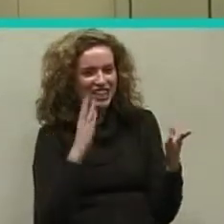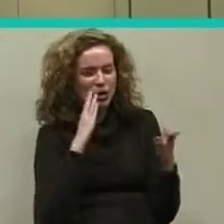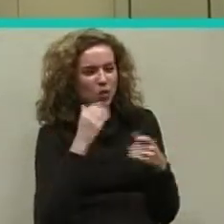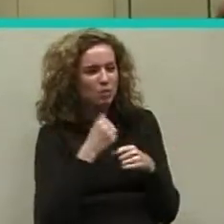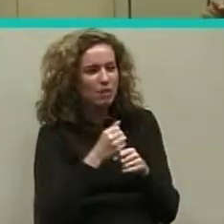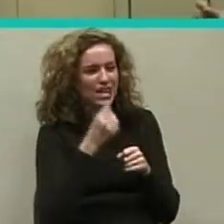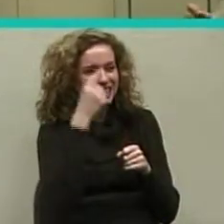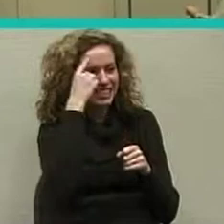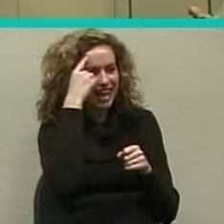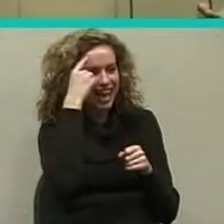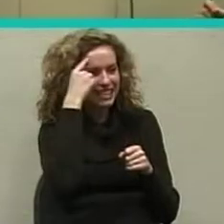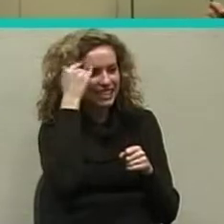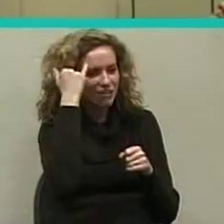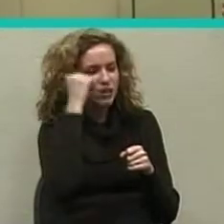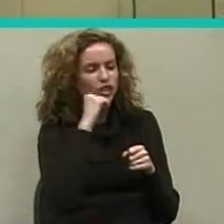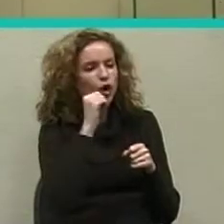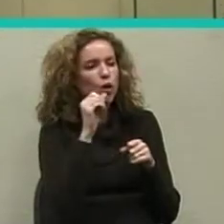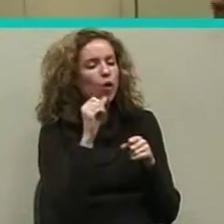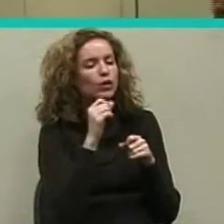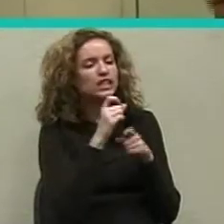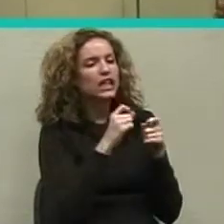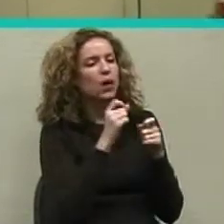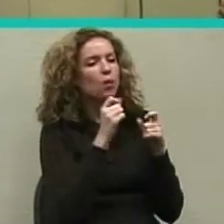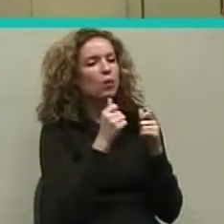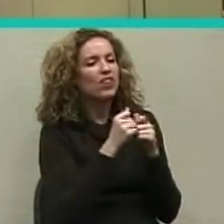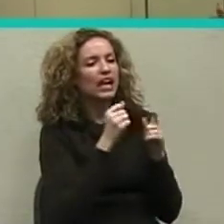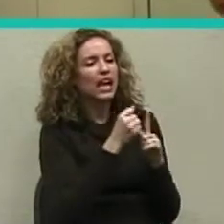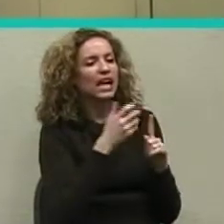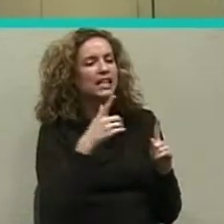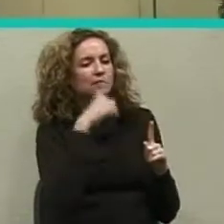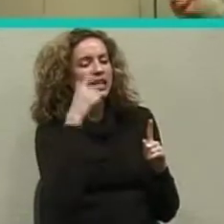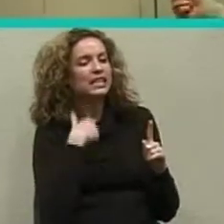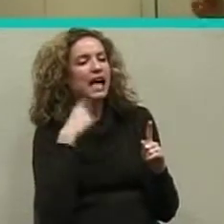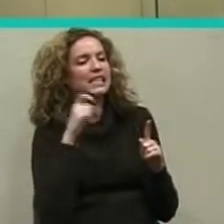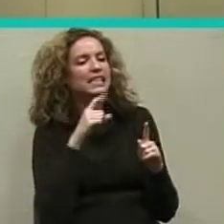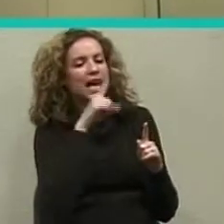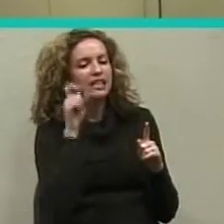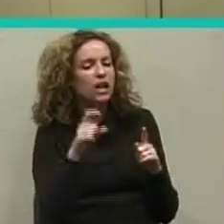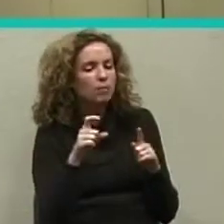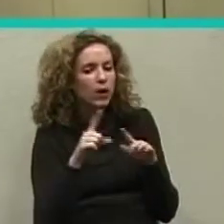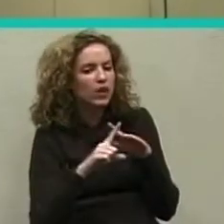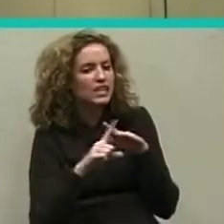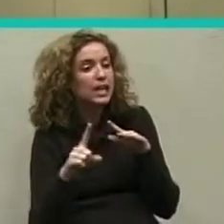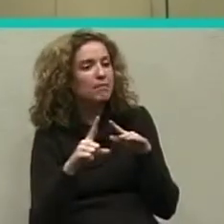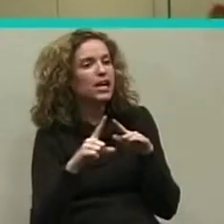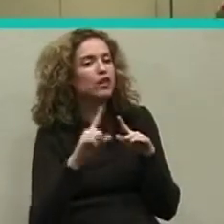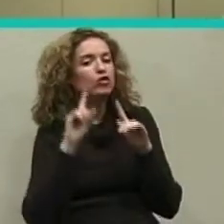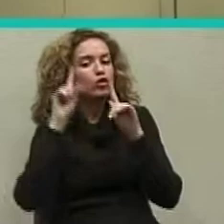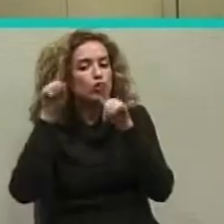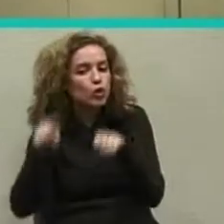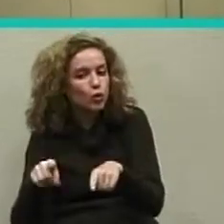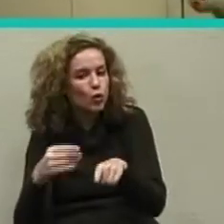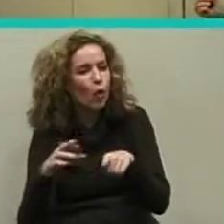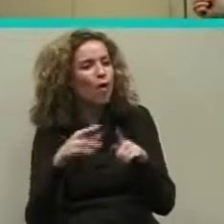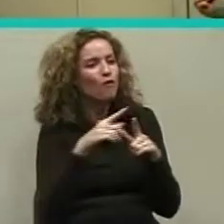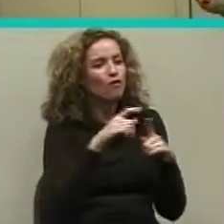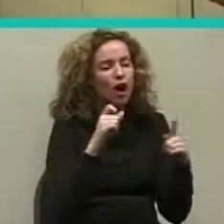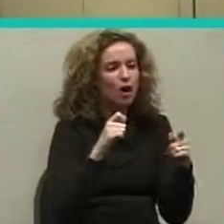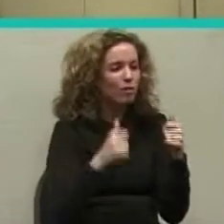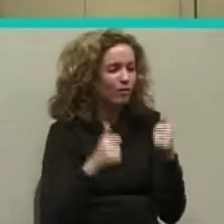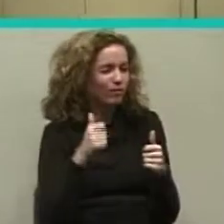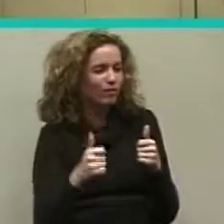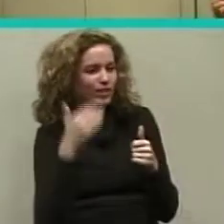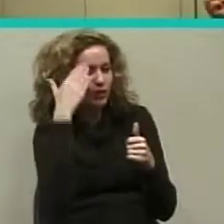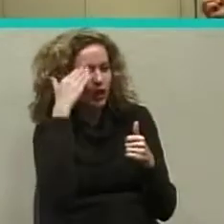sense without dealing with the context. Because I've got to start asking myself, is the kid escaping to or from? We'll have some kids who will escape to.